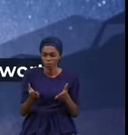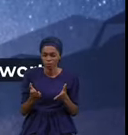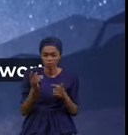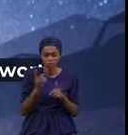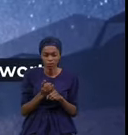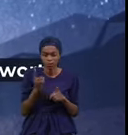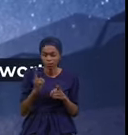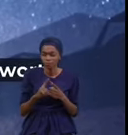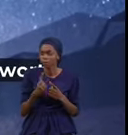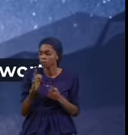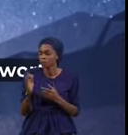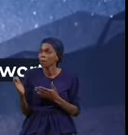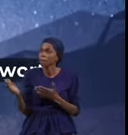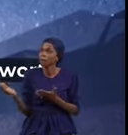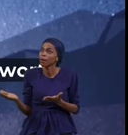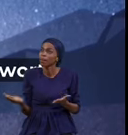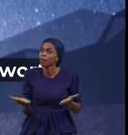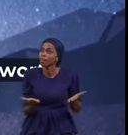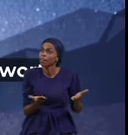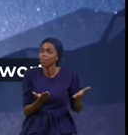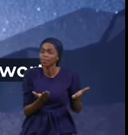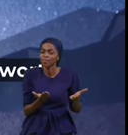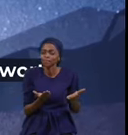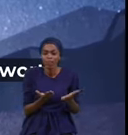longing just to bring